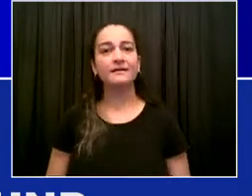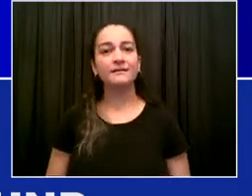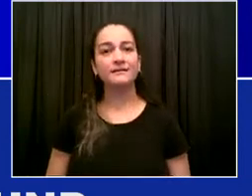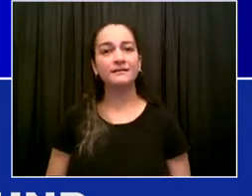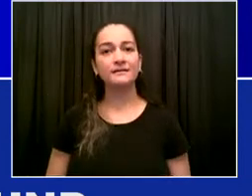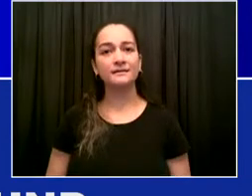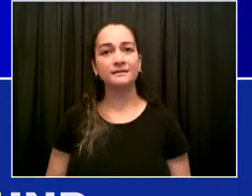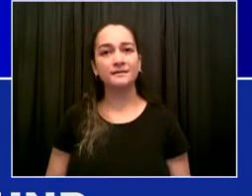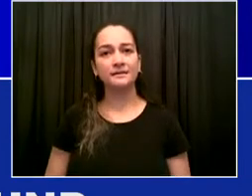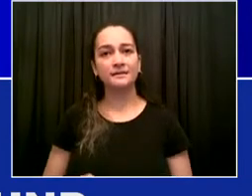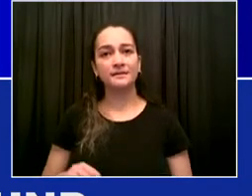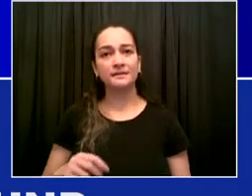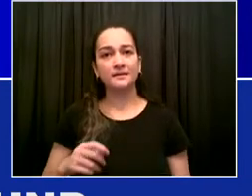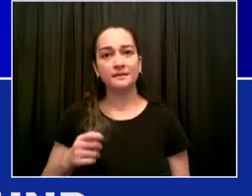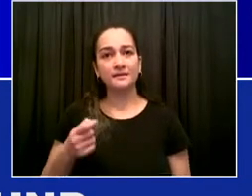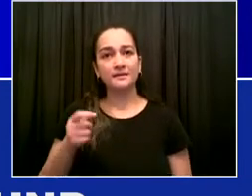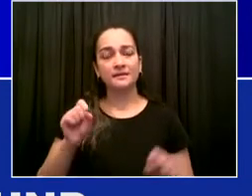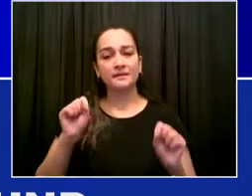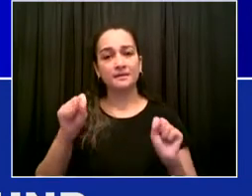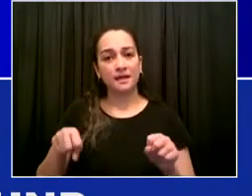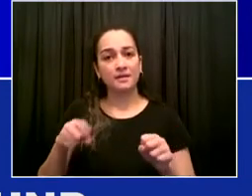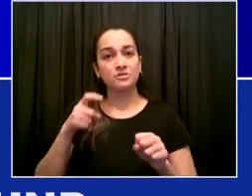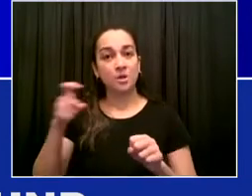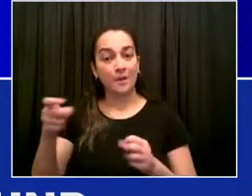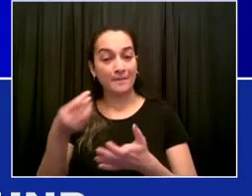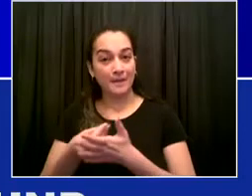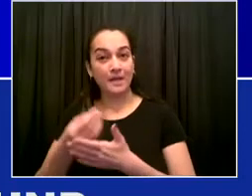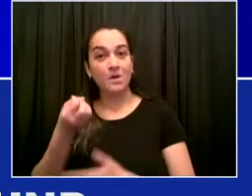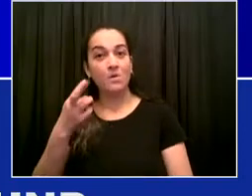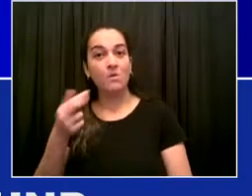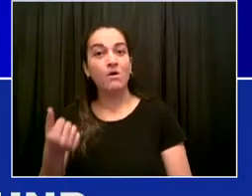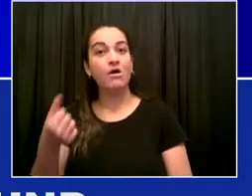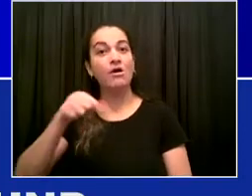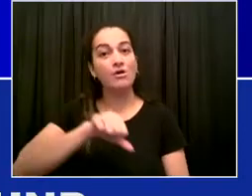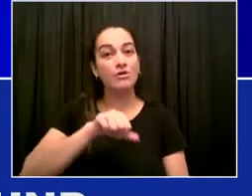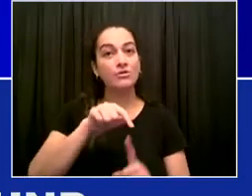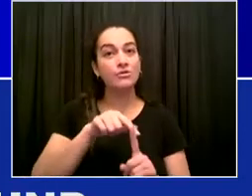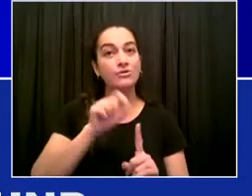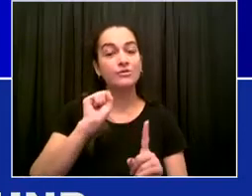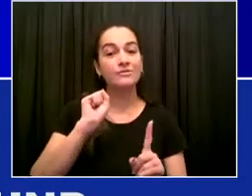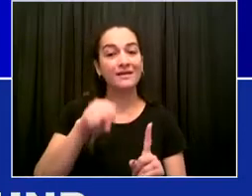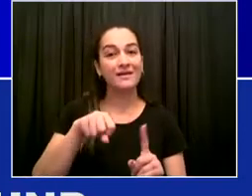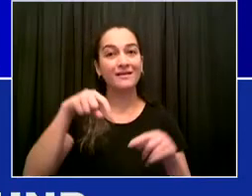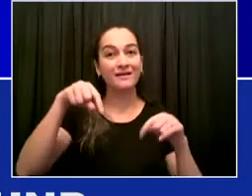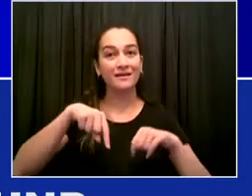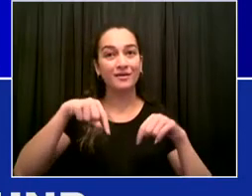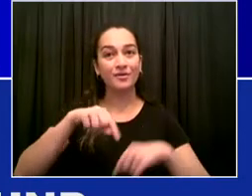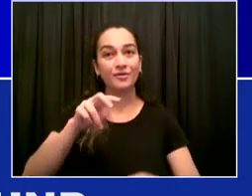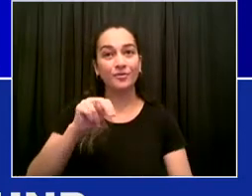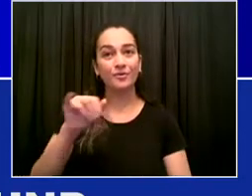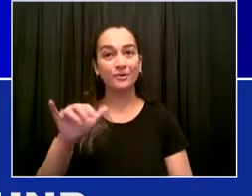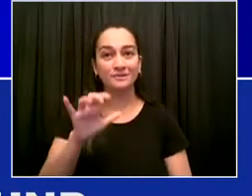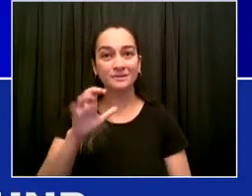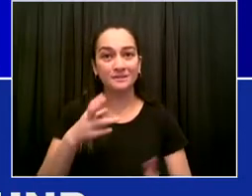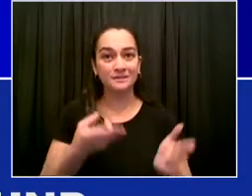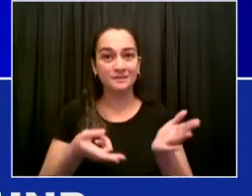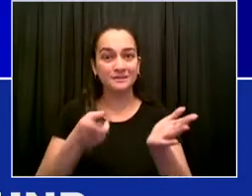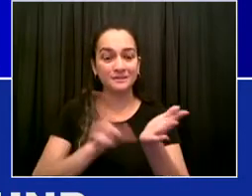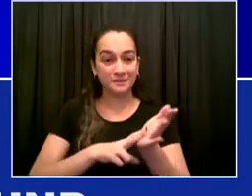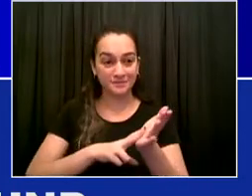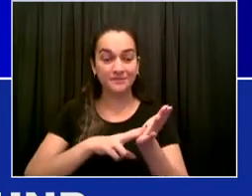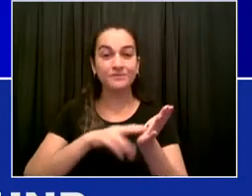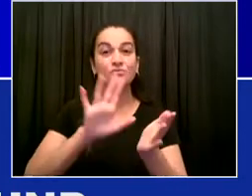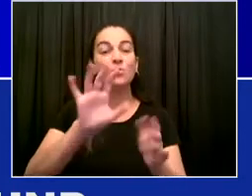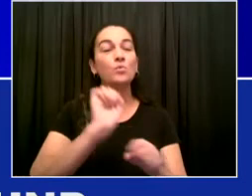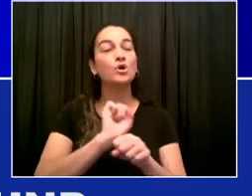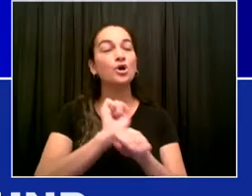It's a crucial tool. It's provided a lot of help. We're going to start this up on Friday for any employee who wants to participate. I want to give credit where